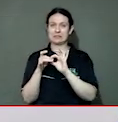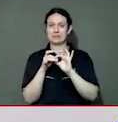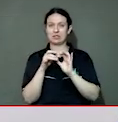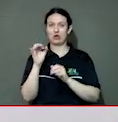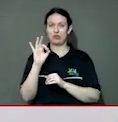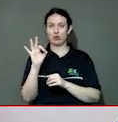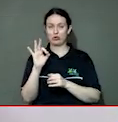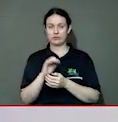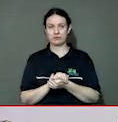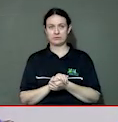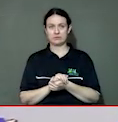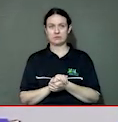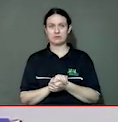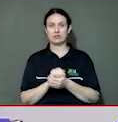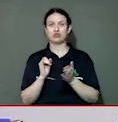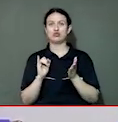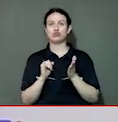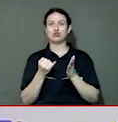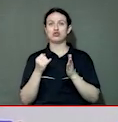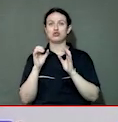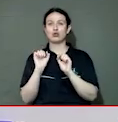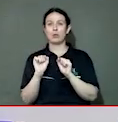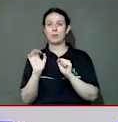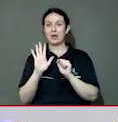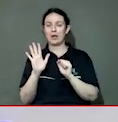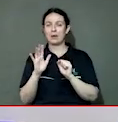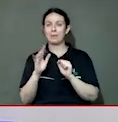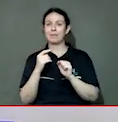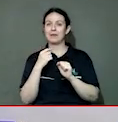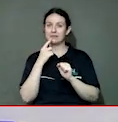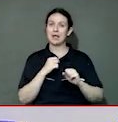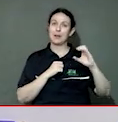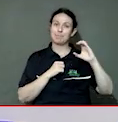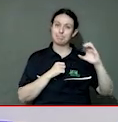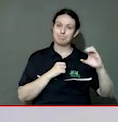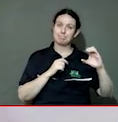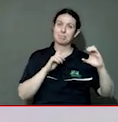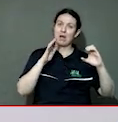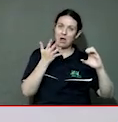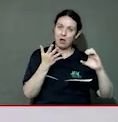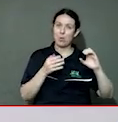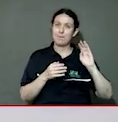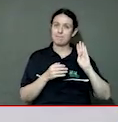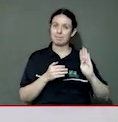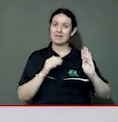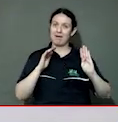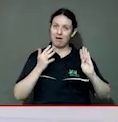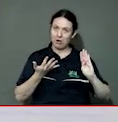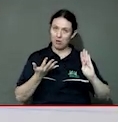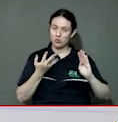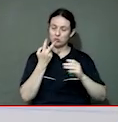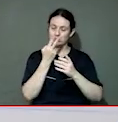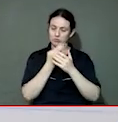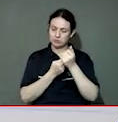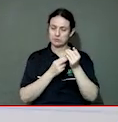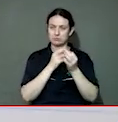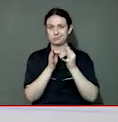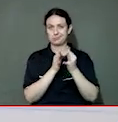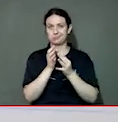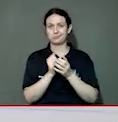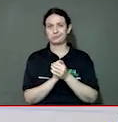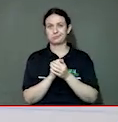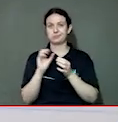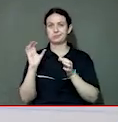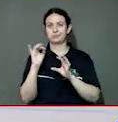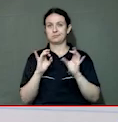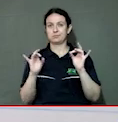intermolecular forces. So you can't just stop there. Then they short something. Okay, so that's your